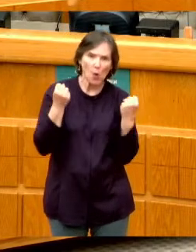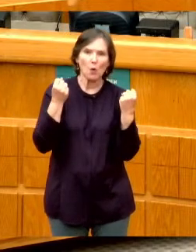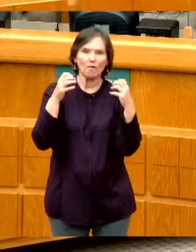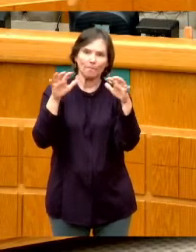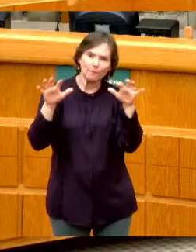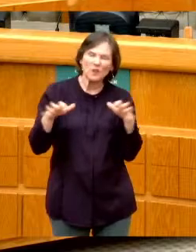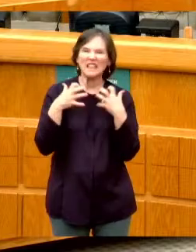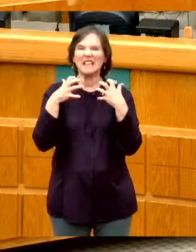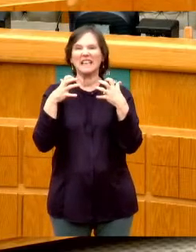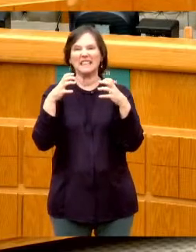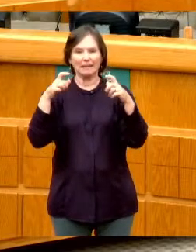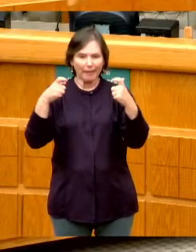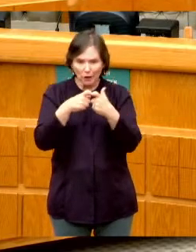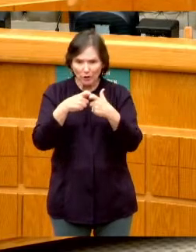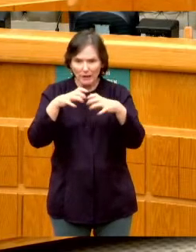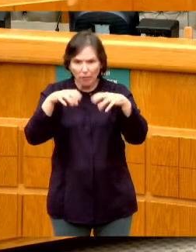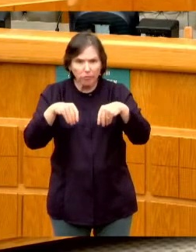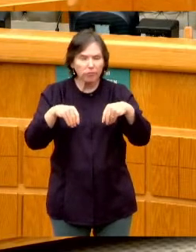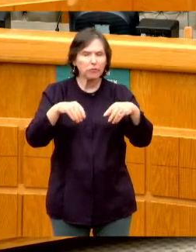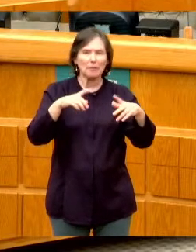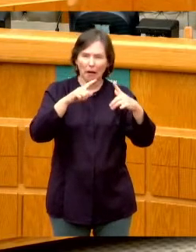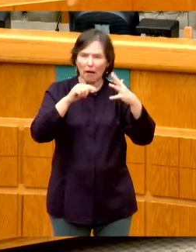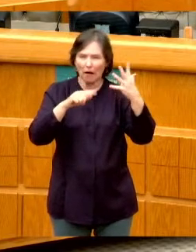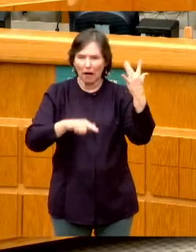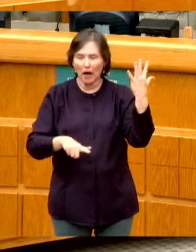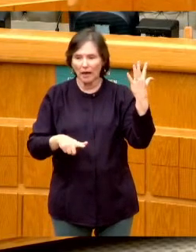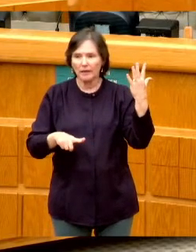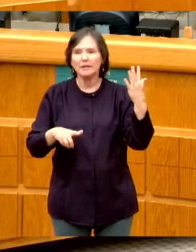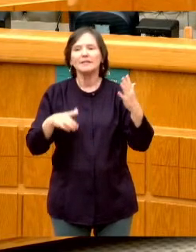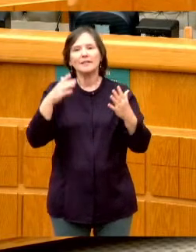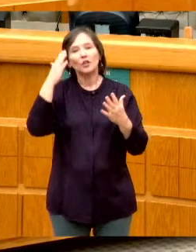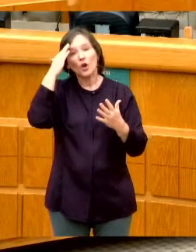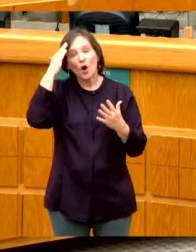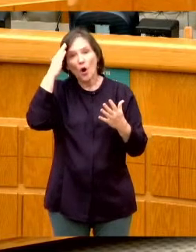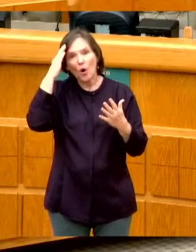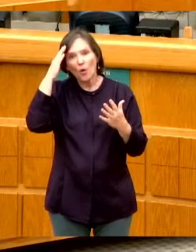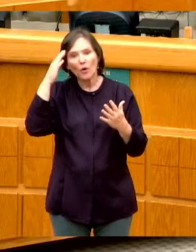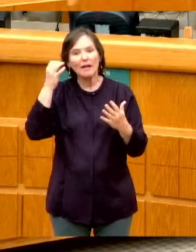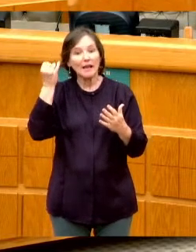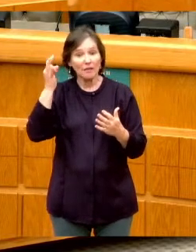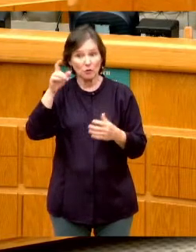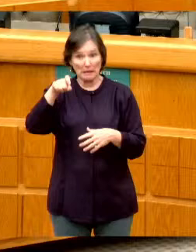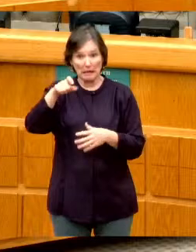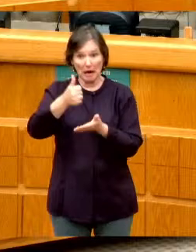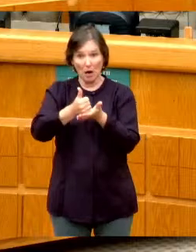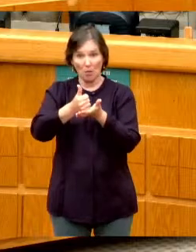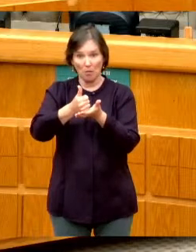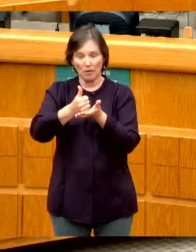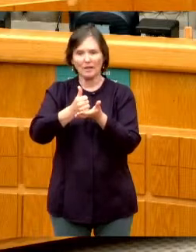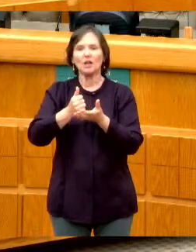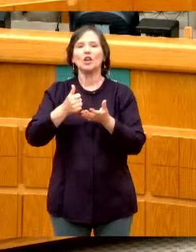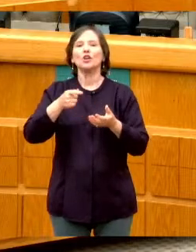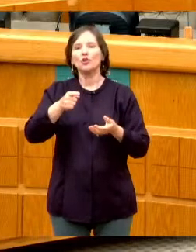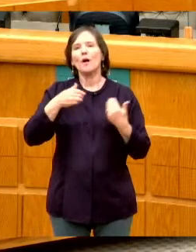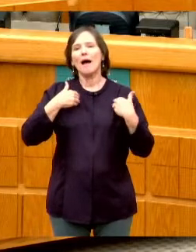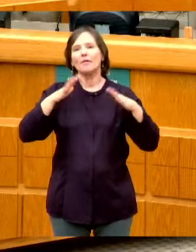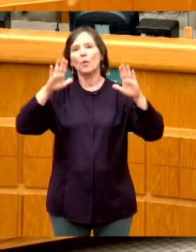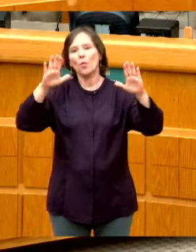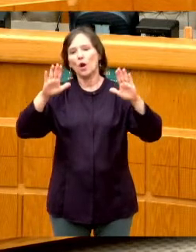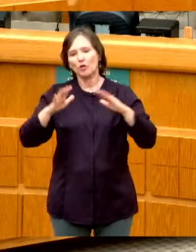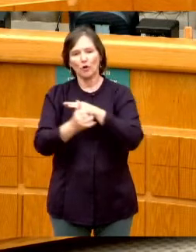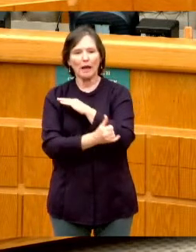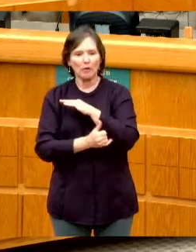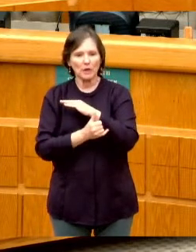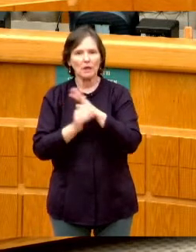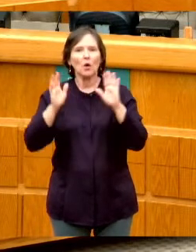help, you have a great city, you have a great county, and we're here to help you. And again, we're here to